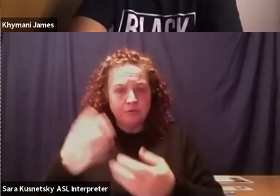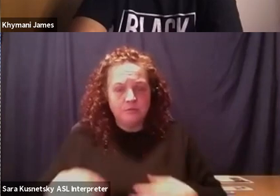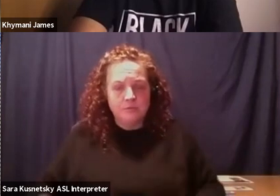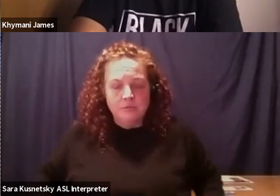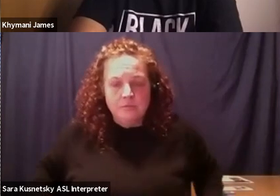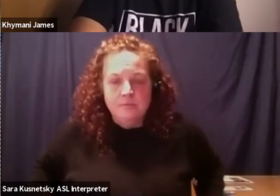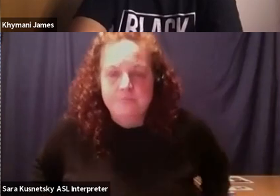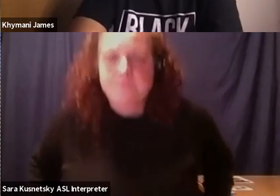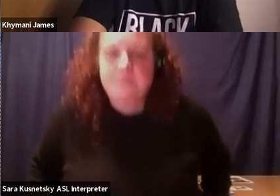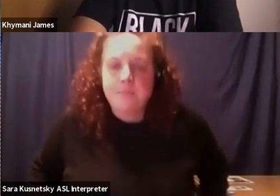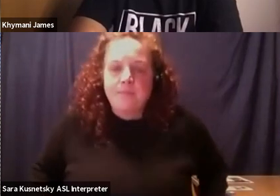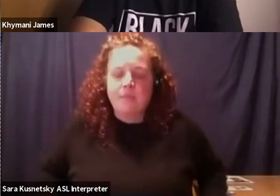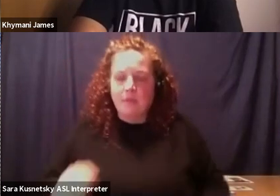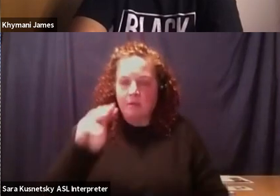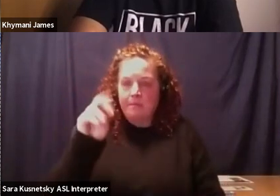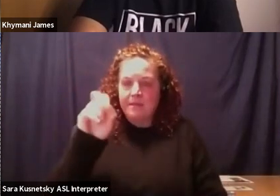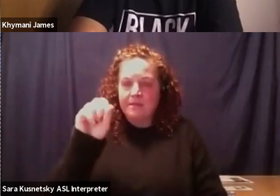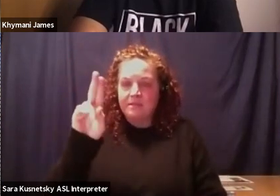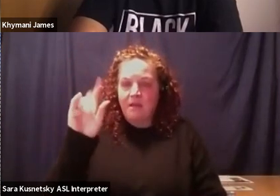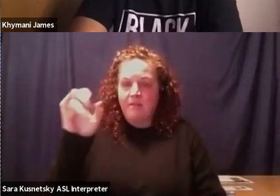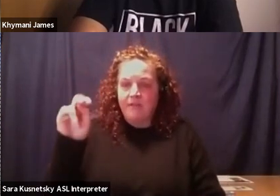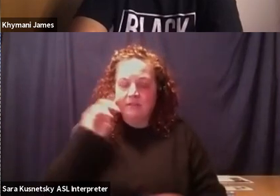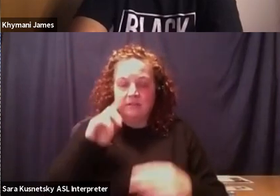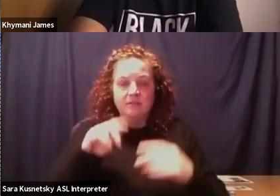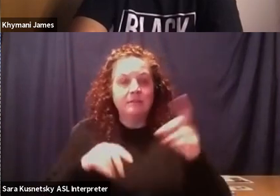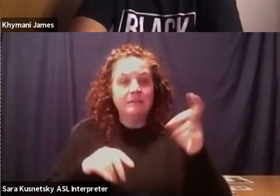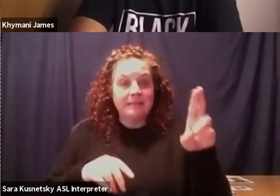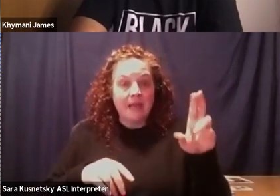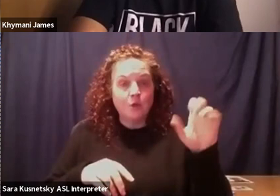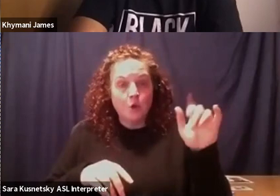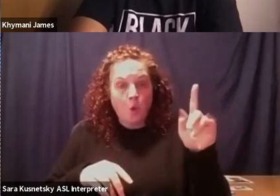Ms. Sullivan, can you please call the roll? Dr. Coleman?